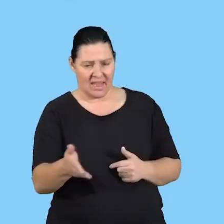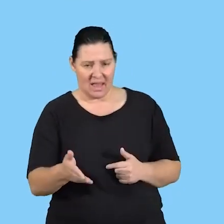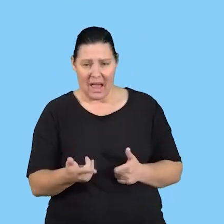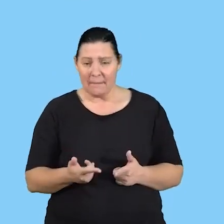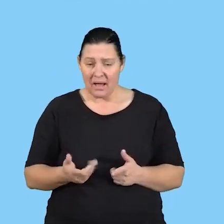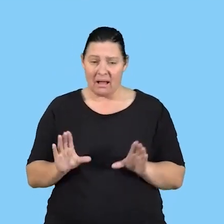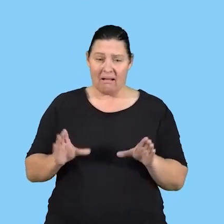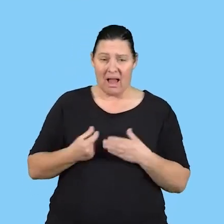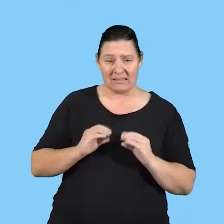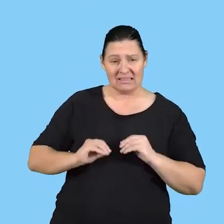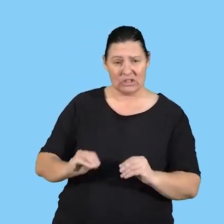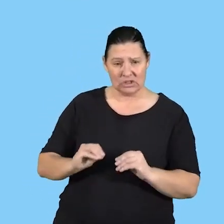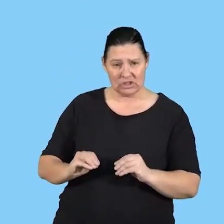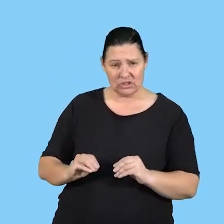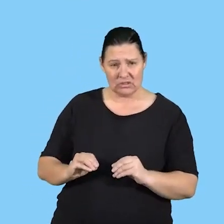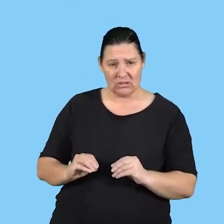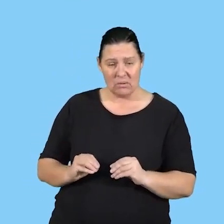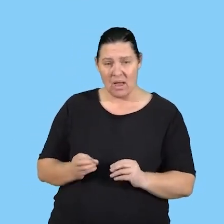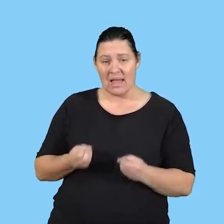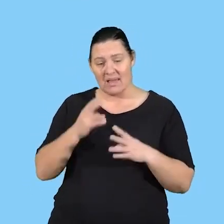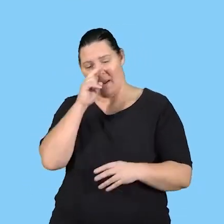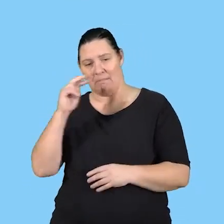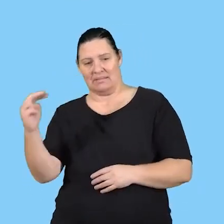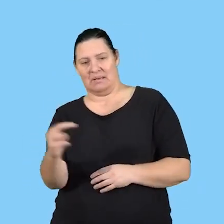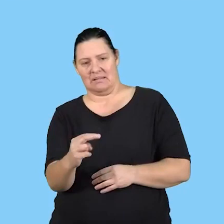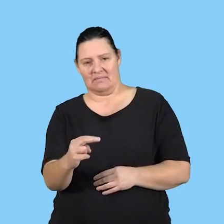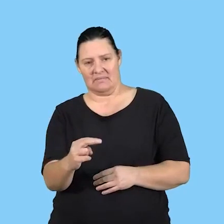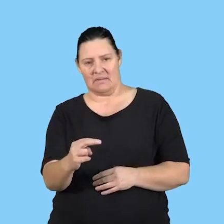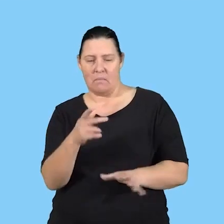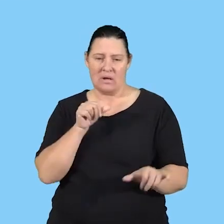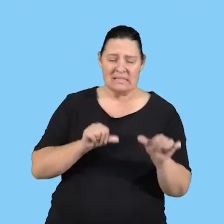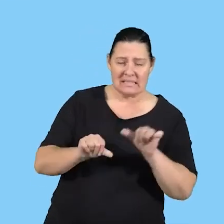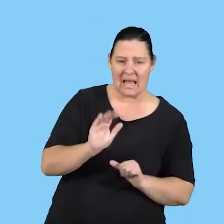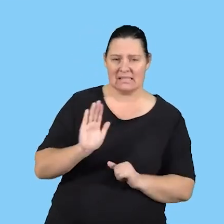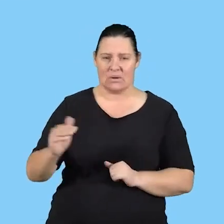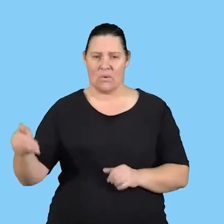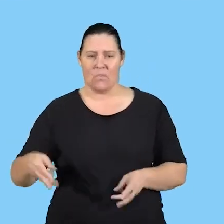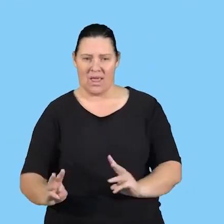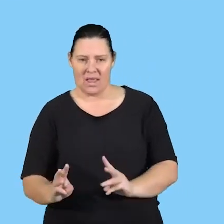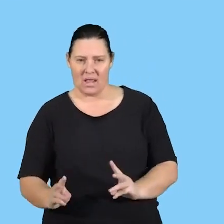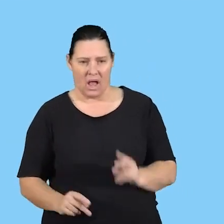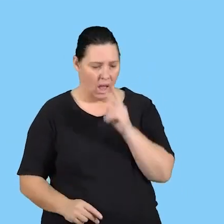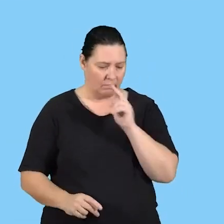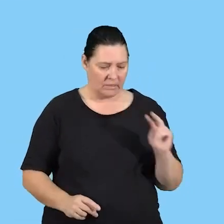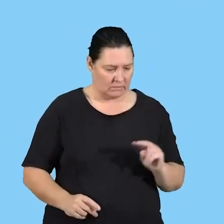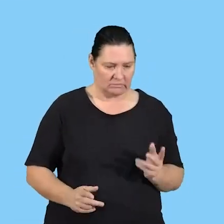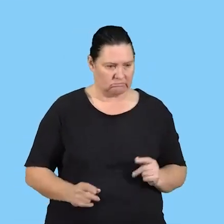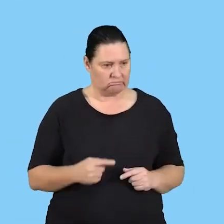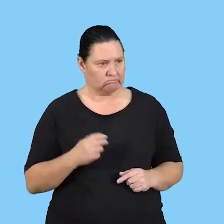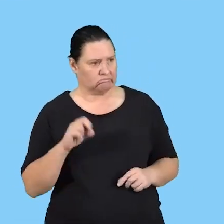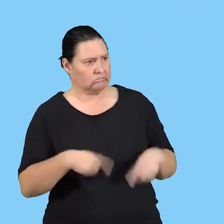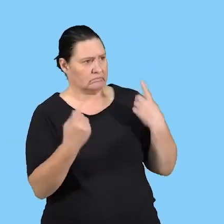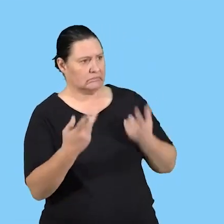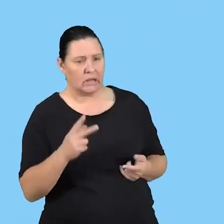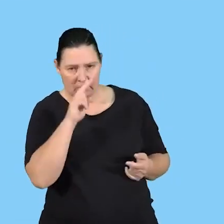teach in the classroom, we're providing a particular perspective that is scientific, and that's the perspective they should get.